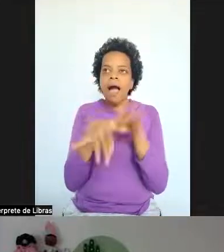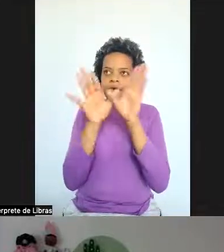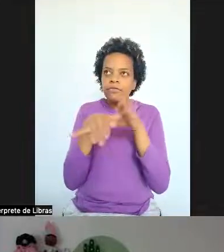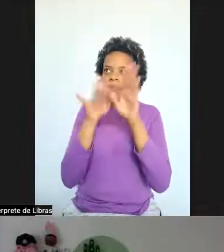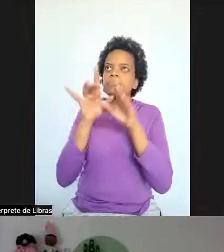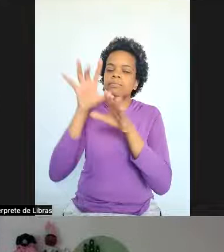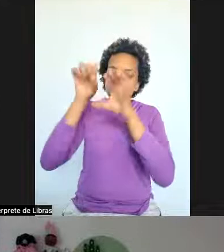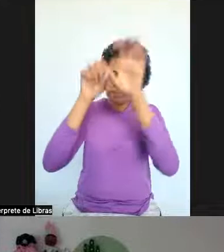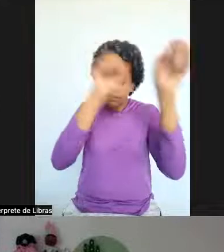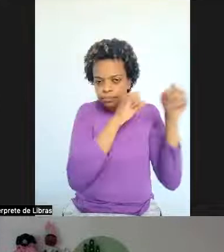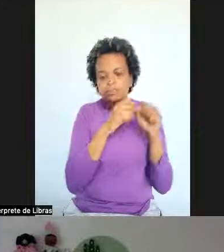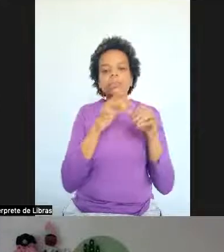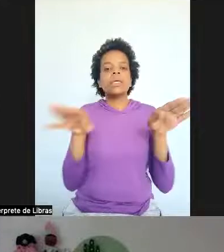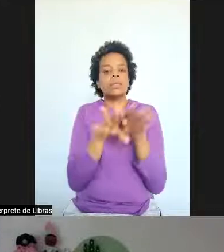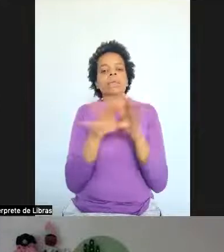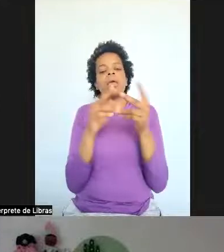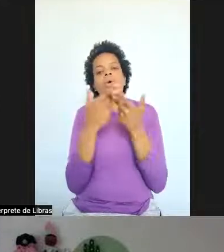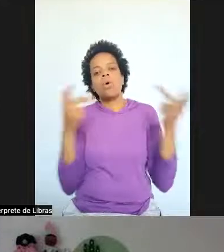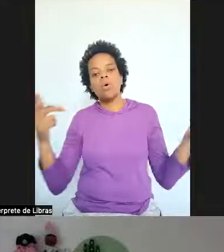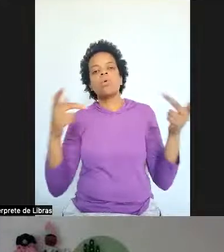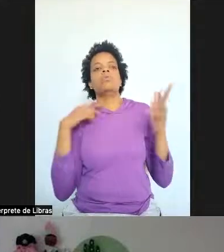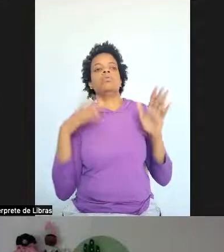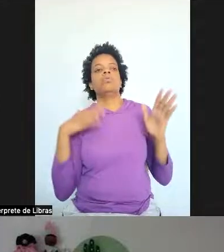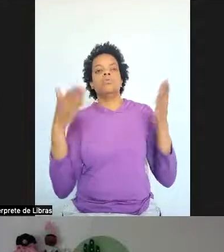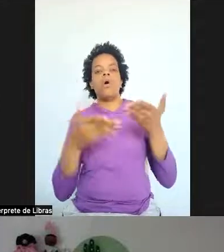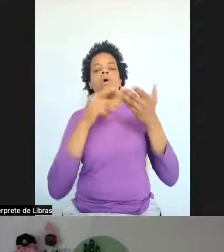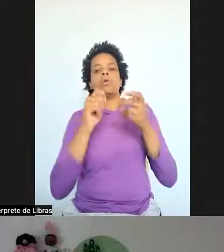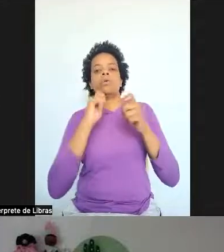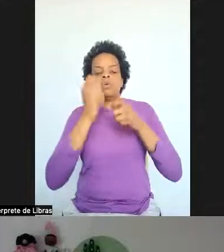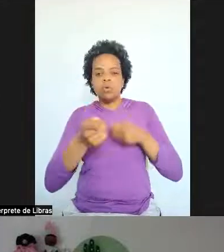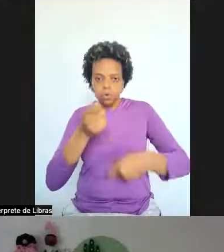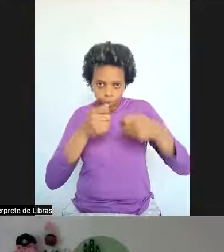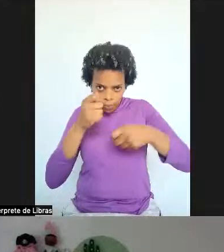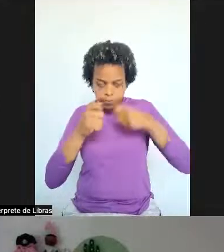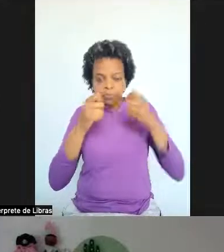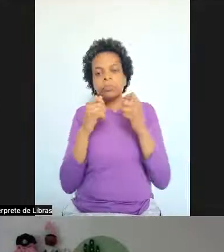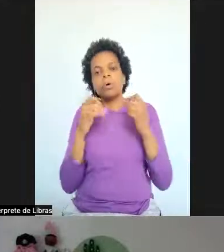captivity of the albatrosses, and at the same time are